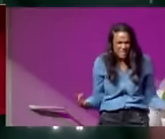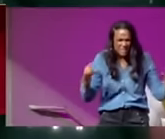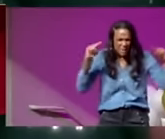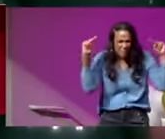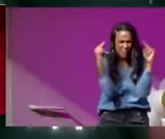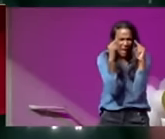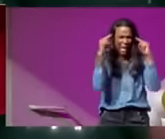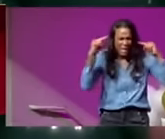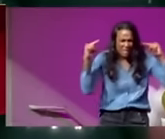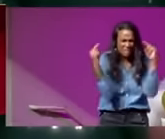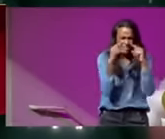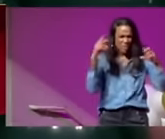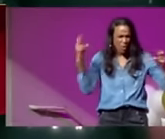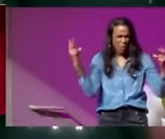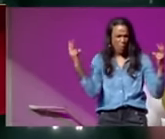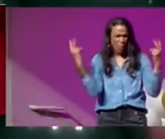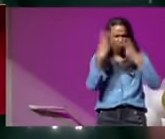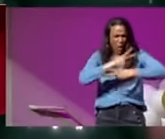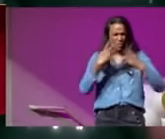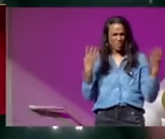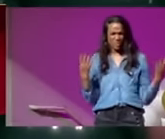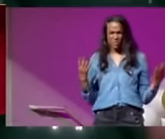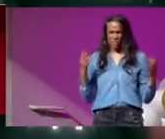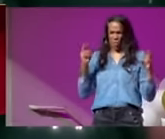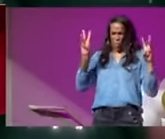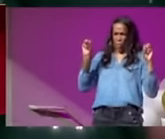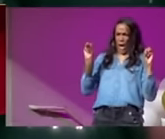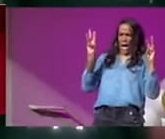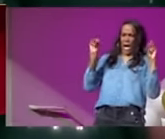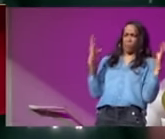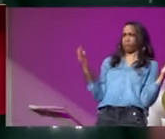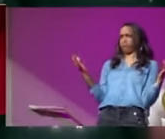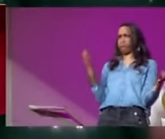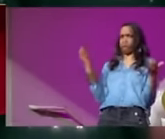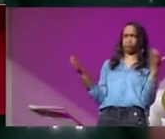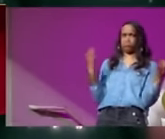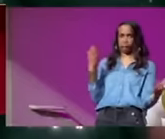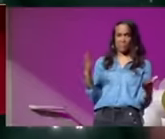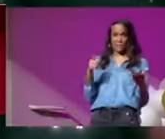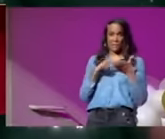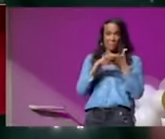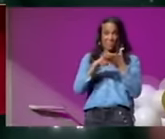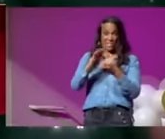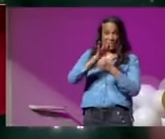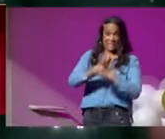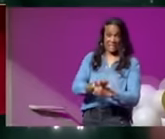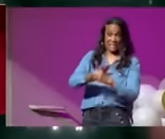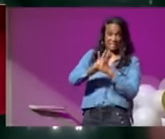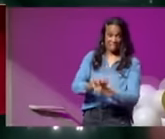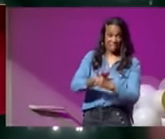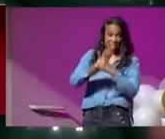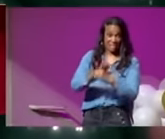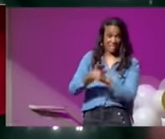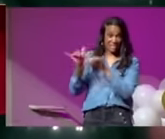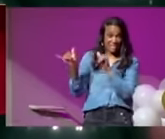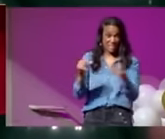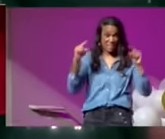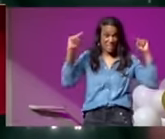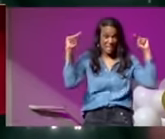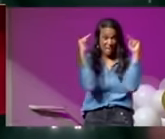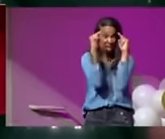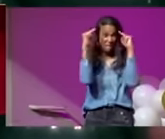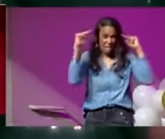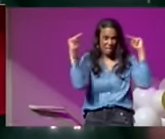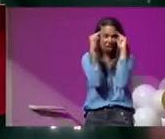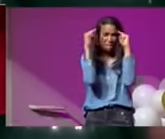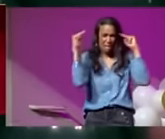you are experiencing. Wow, what a picture of stress, a headache on a noisy